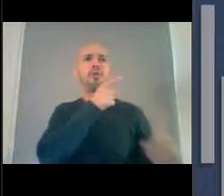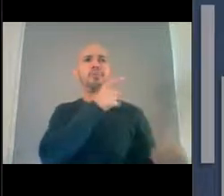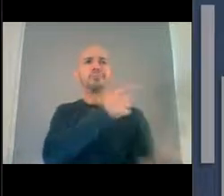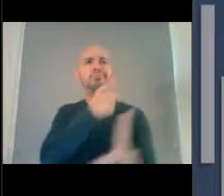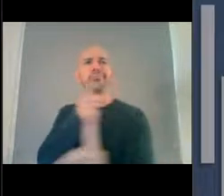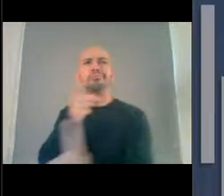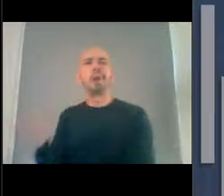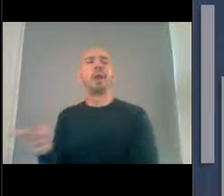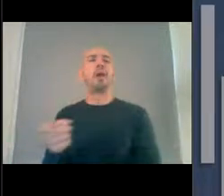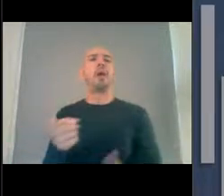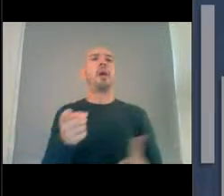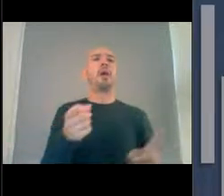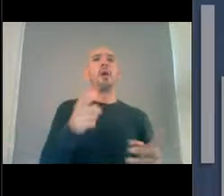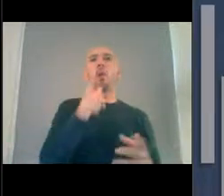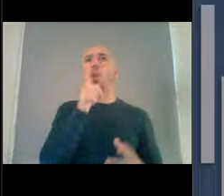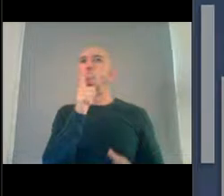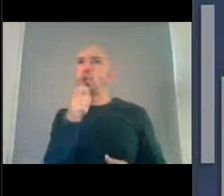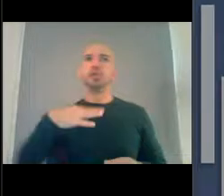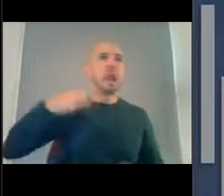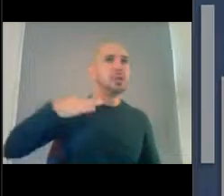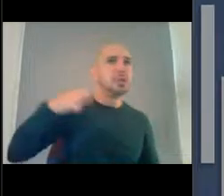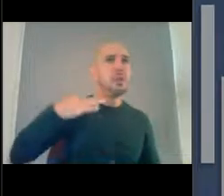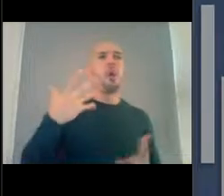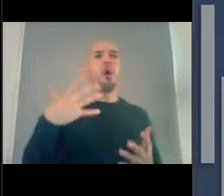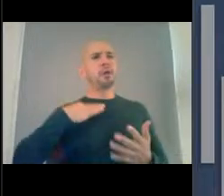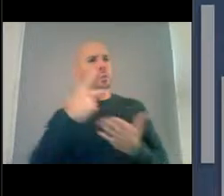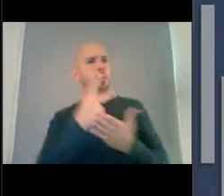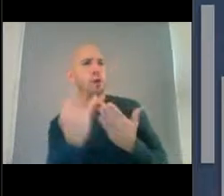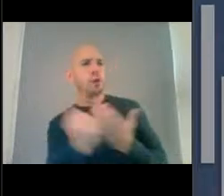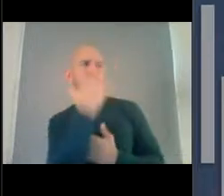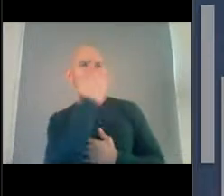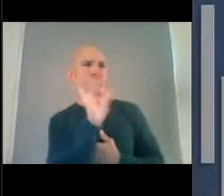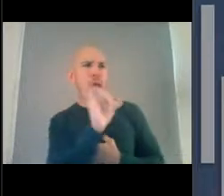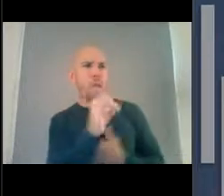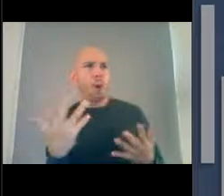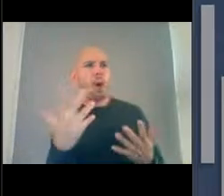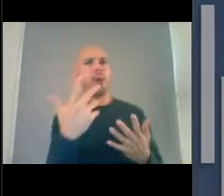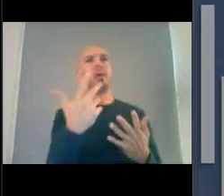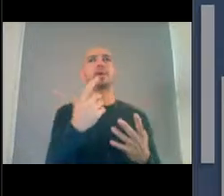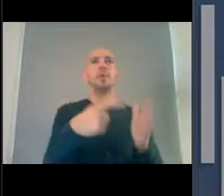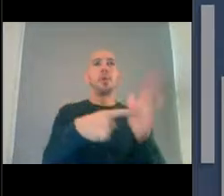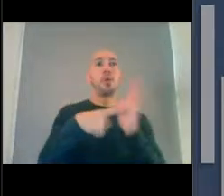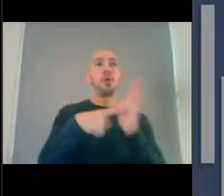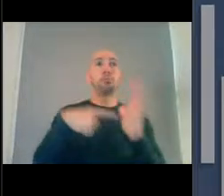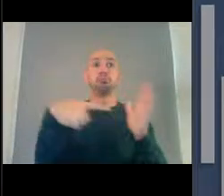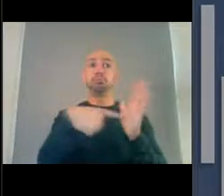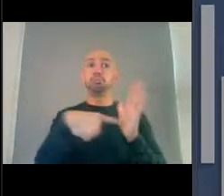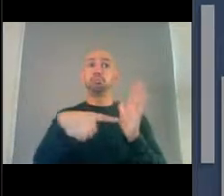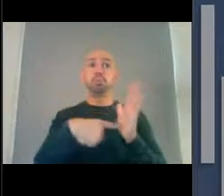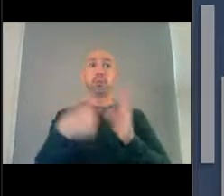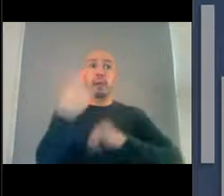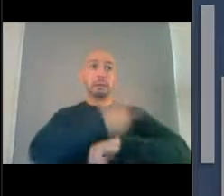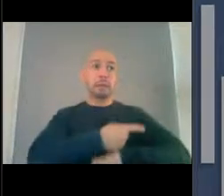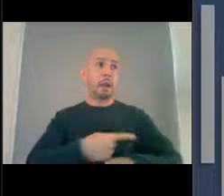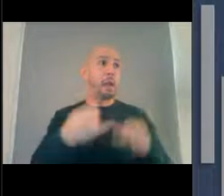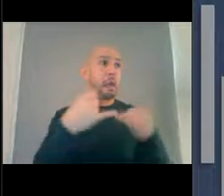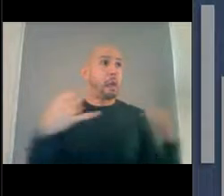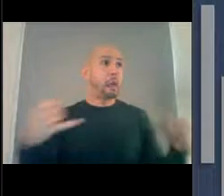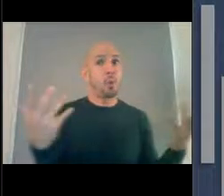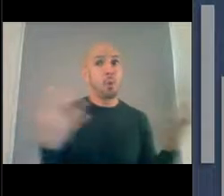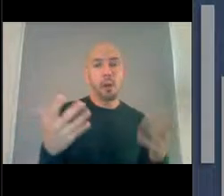who's eligible to be applying what does an eligible project look like and what the really critical deadlines are we also